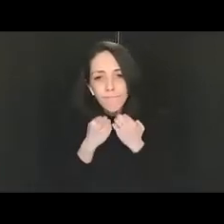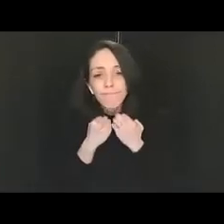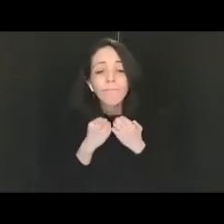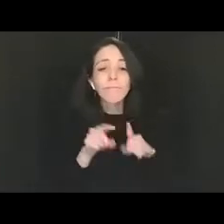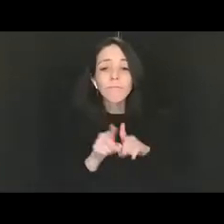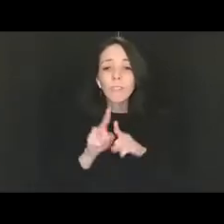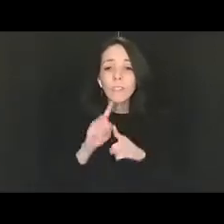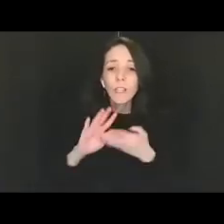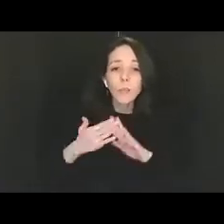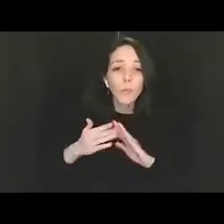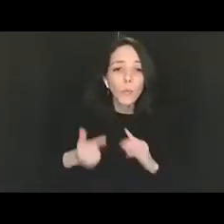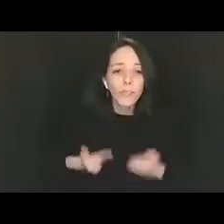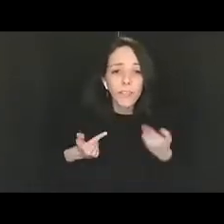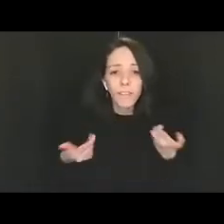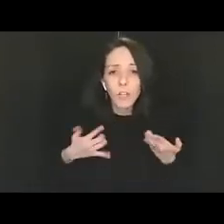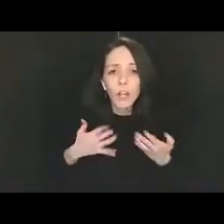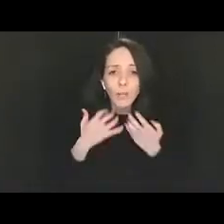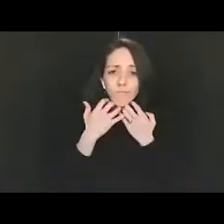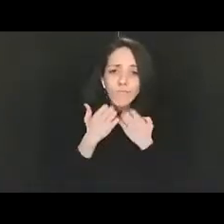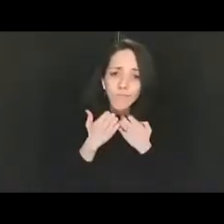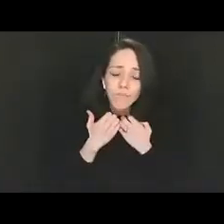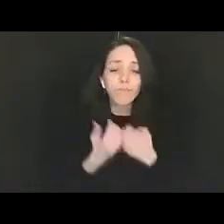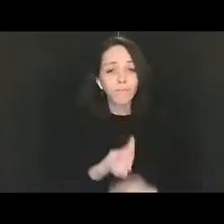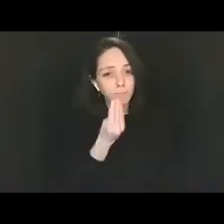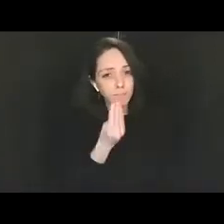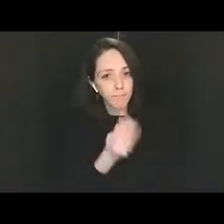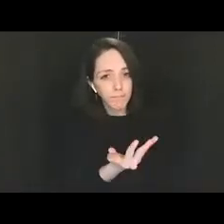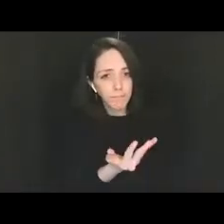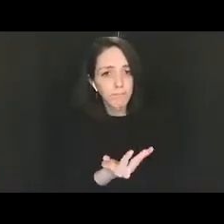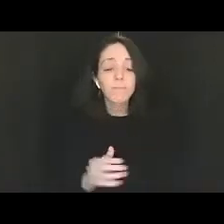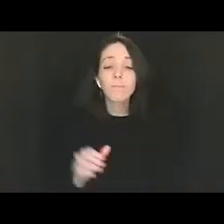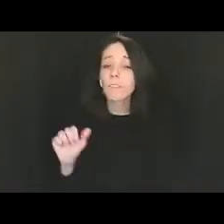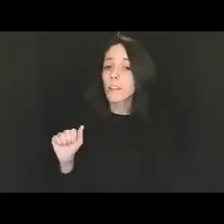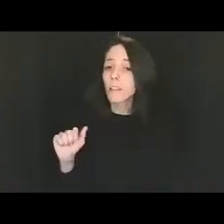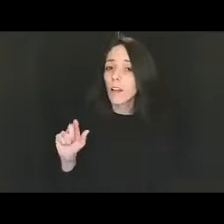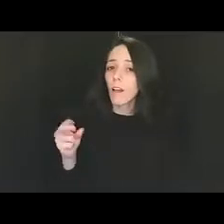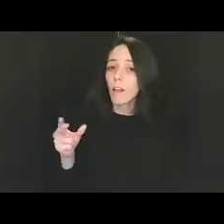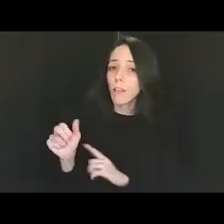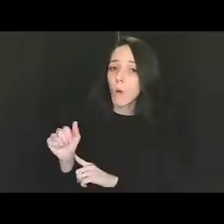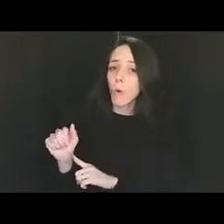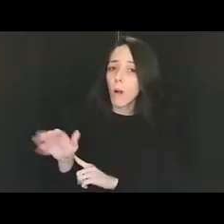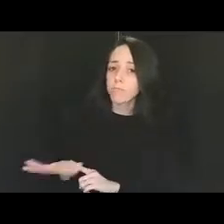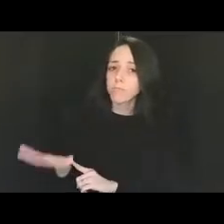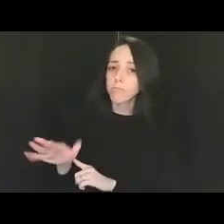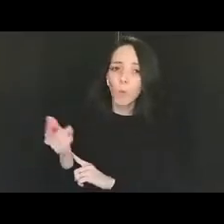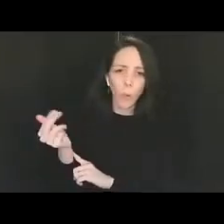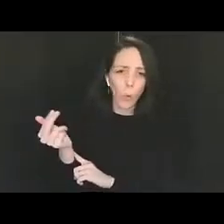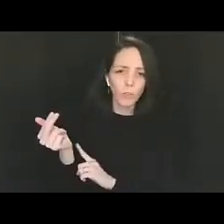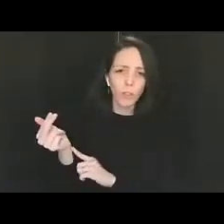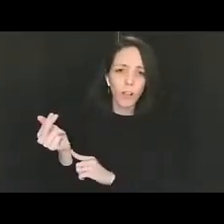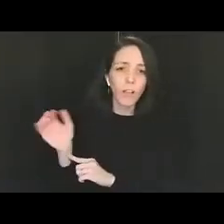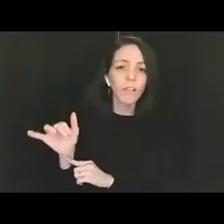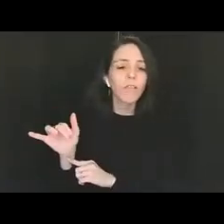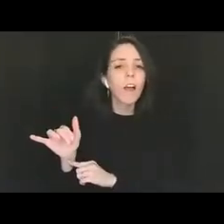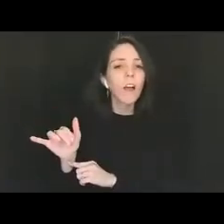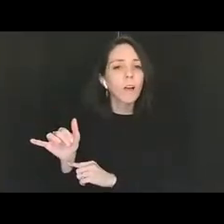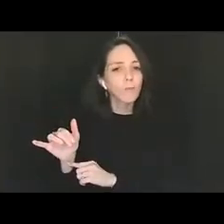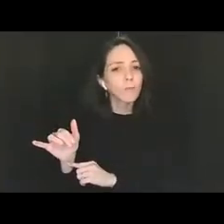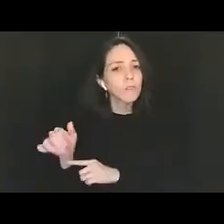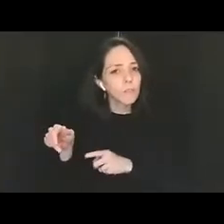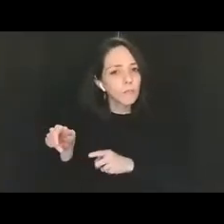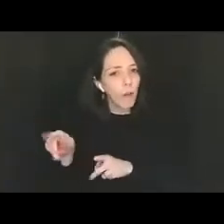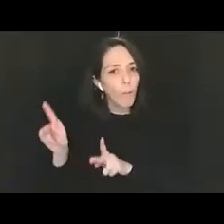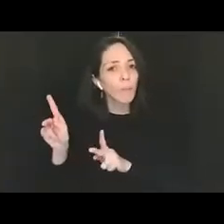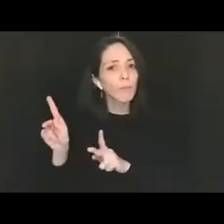live here. And I can tell you that the Aloha, for example, hotel was an opportunity that